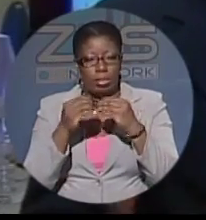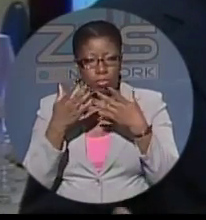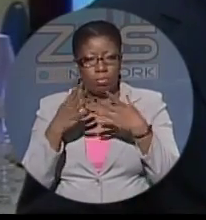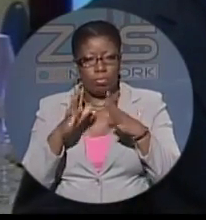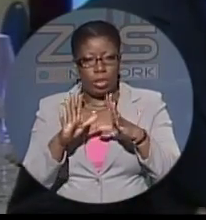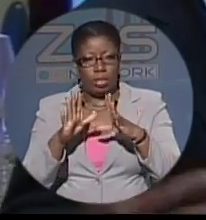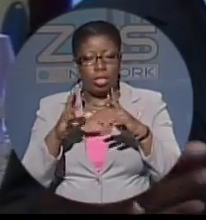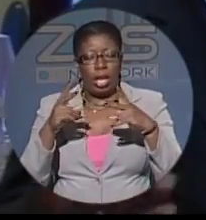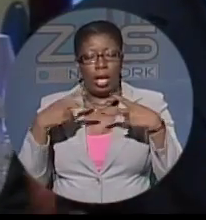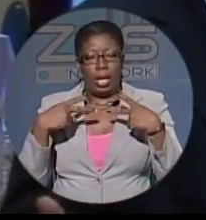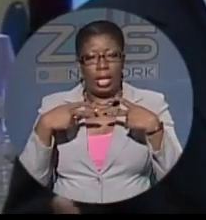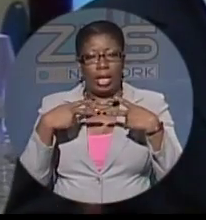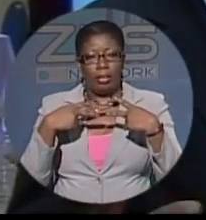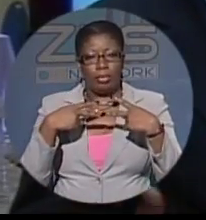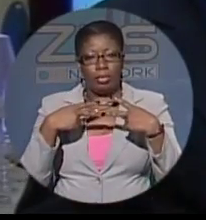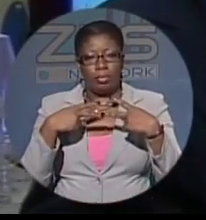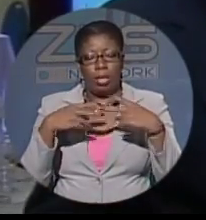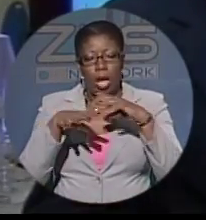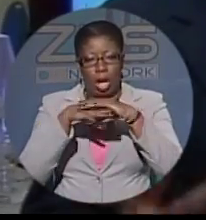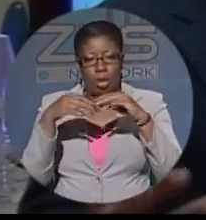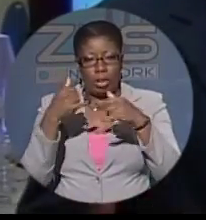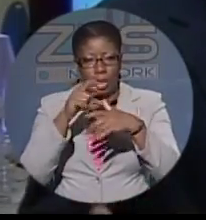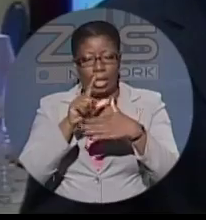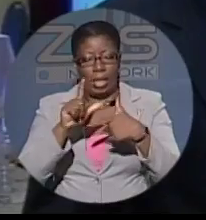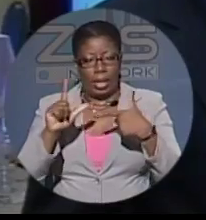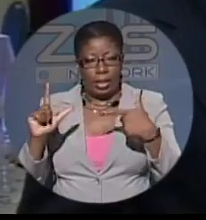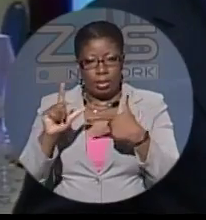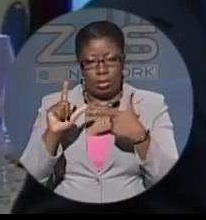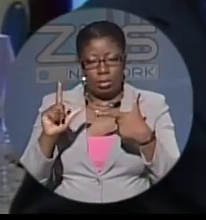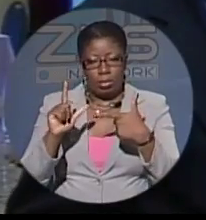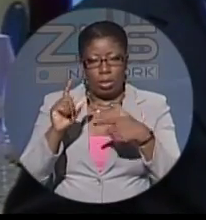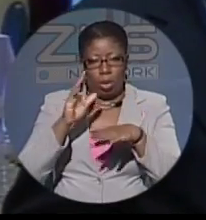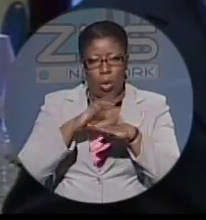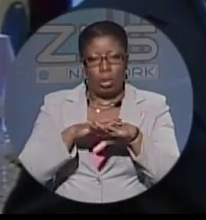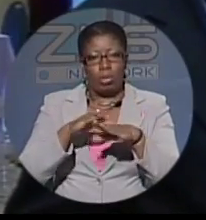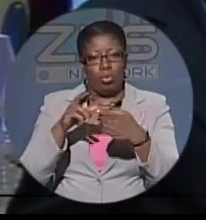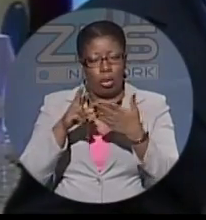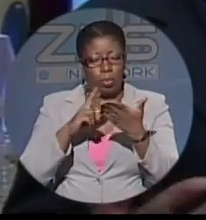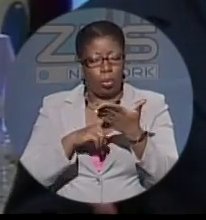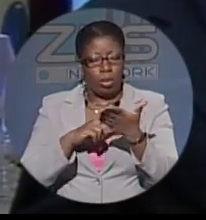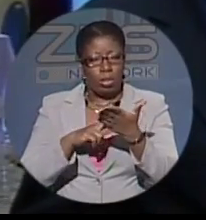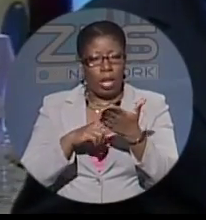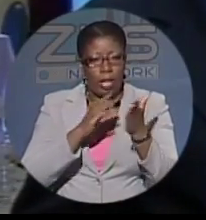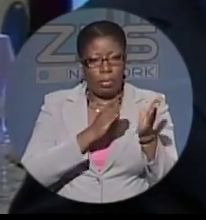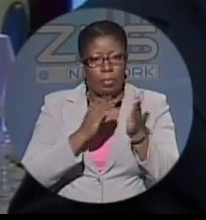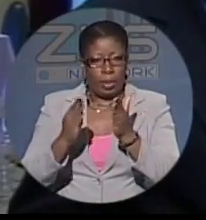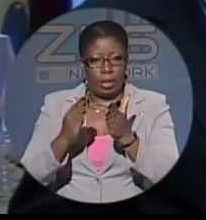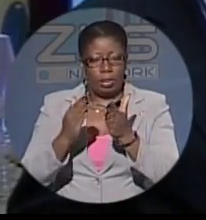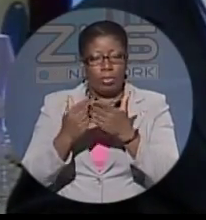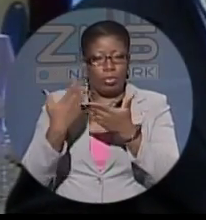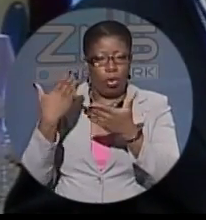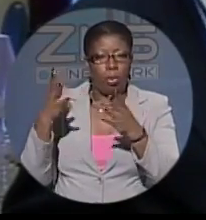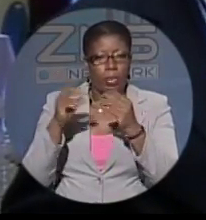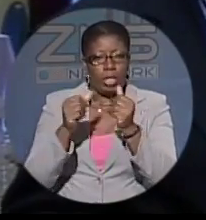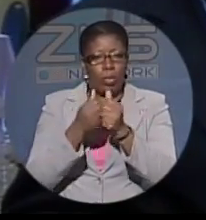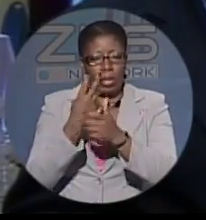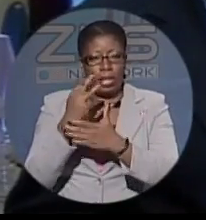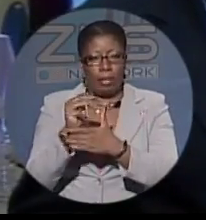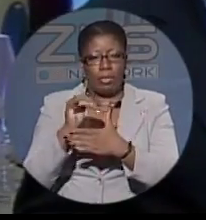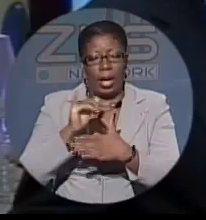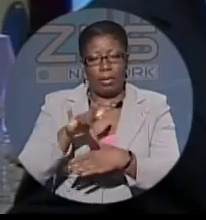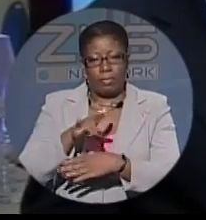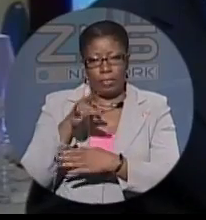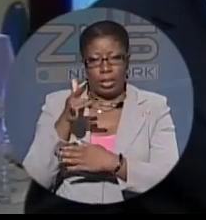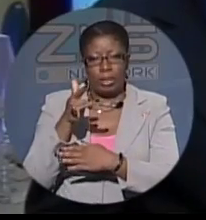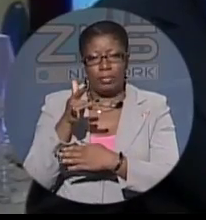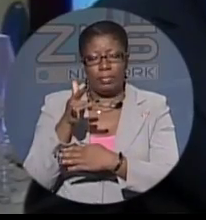have outlined certain aspects to him in a report which I had prepared and prior to his meeting with them. So I feel